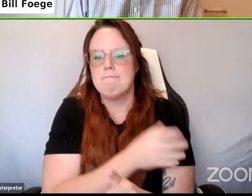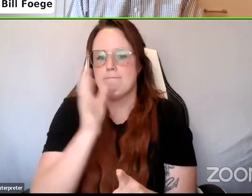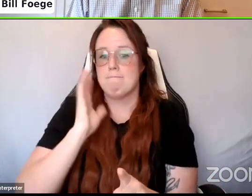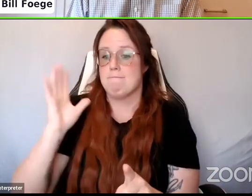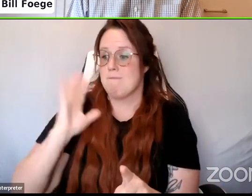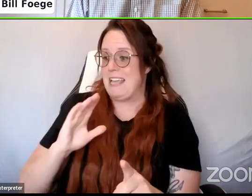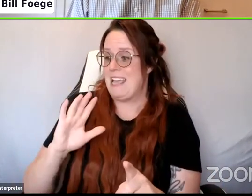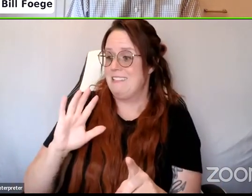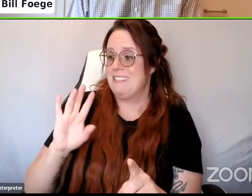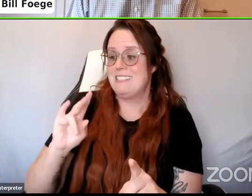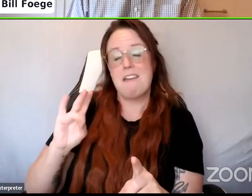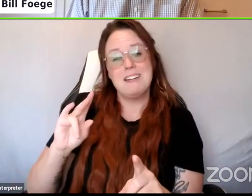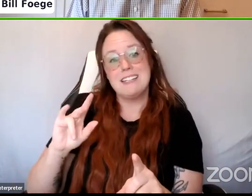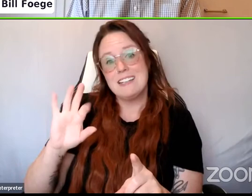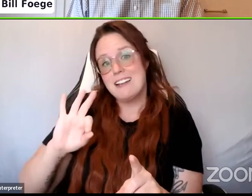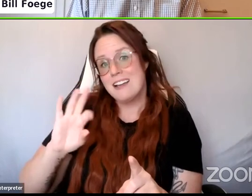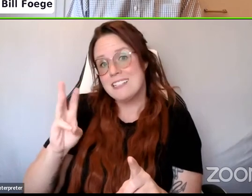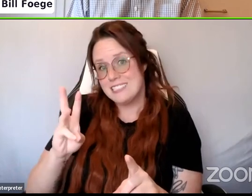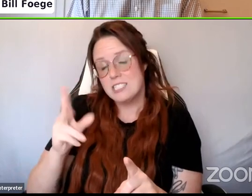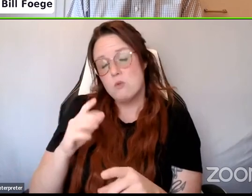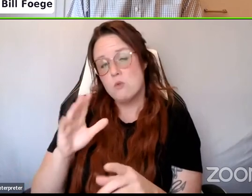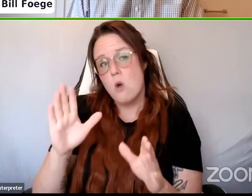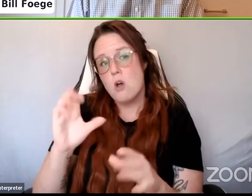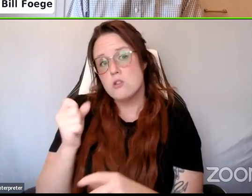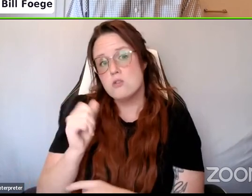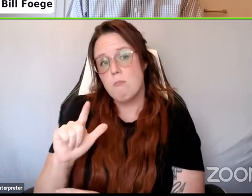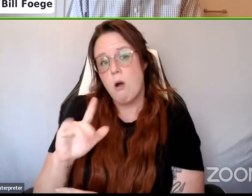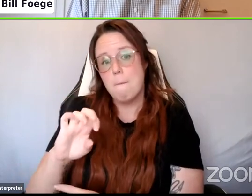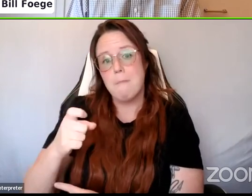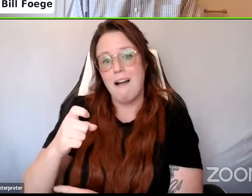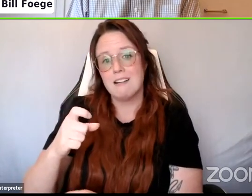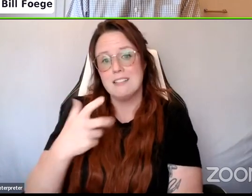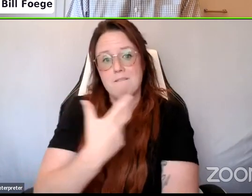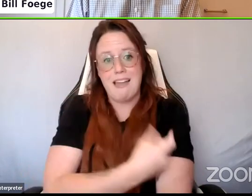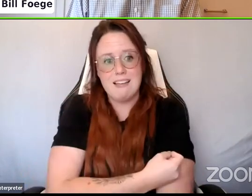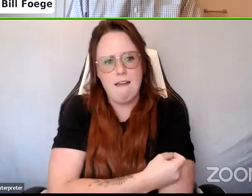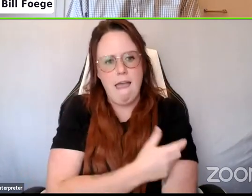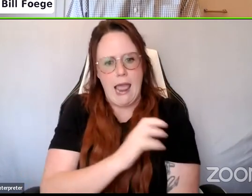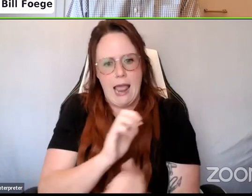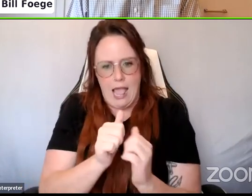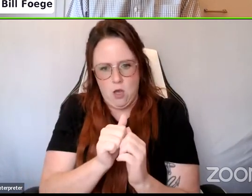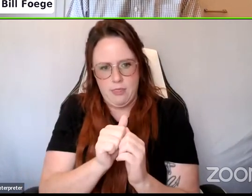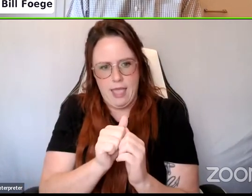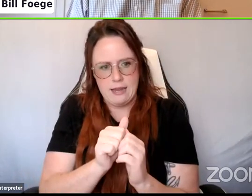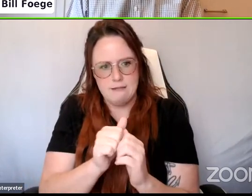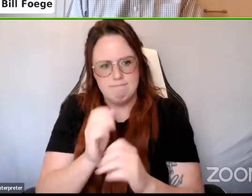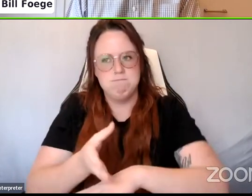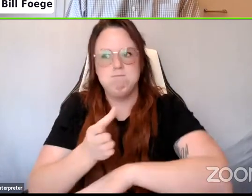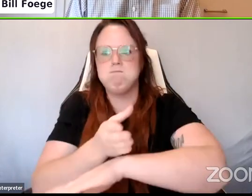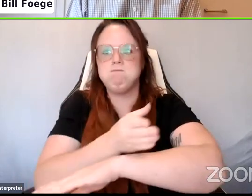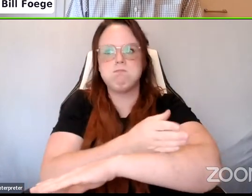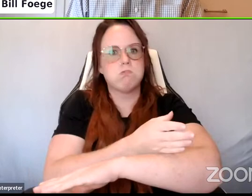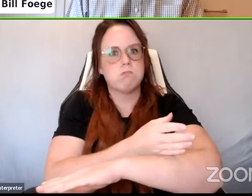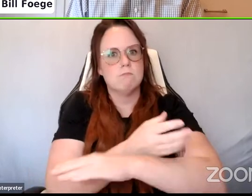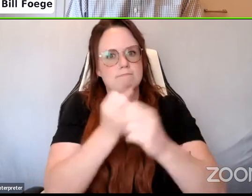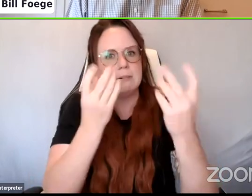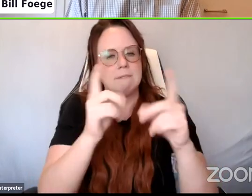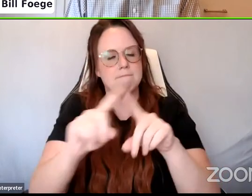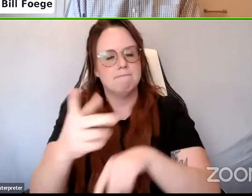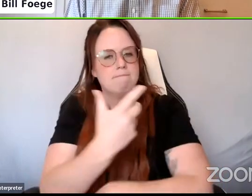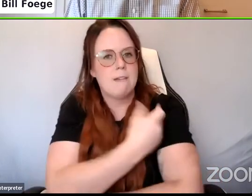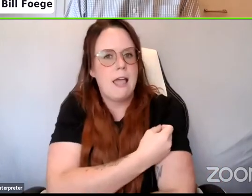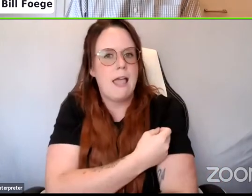1796 of the smallpox vaccine and how they've improved in numbers and types when I was born